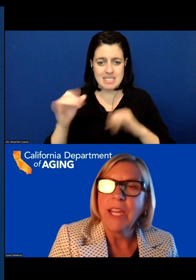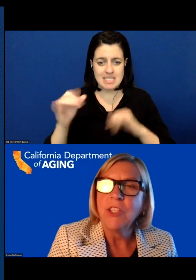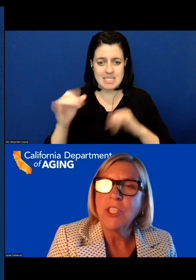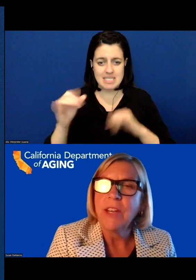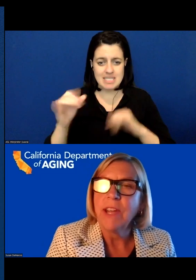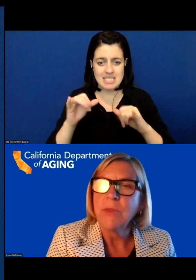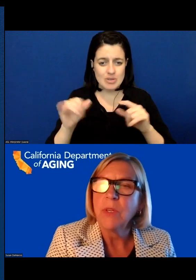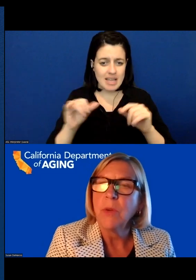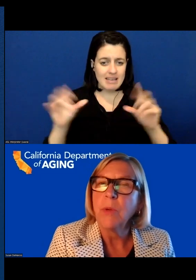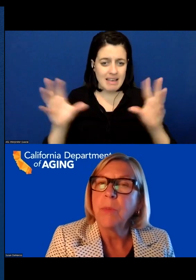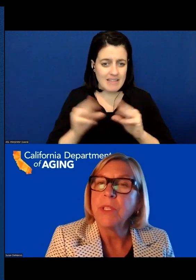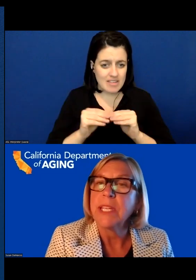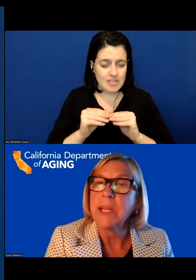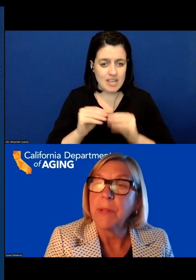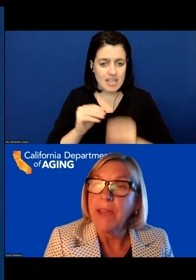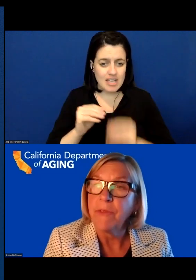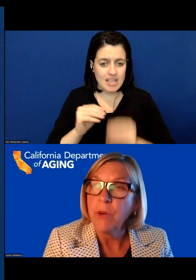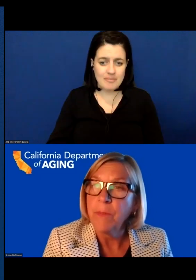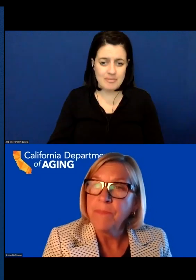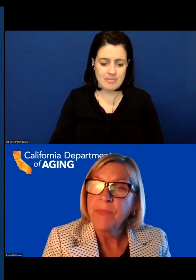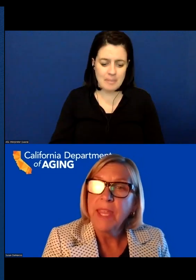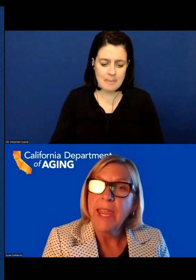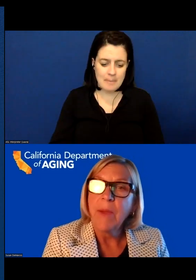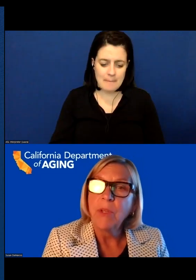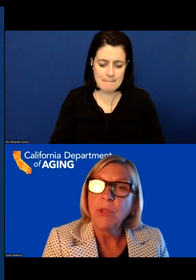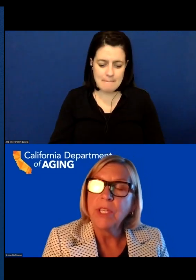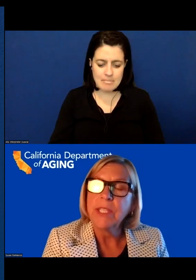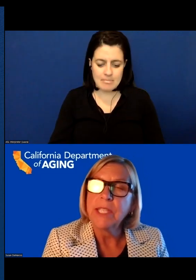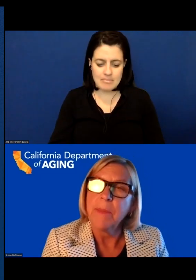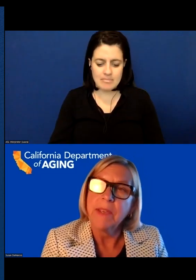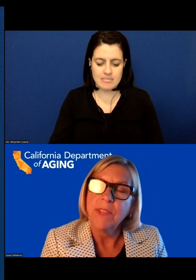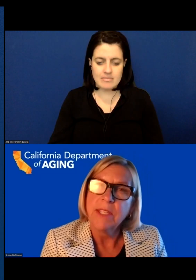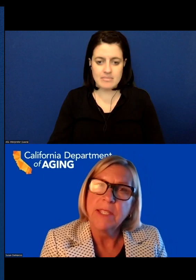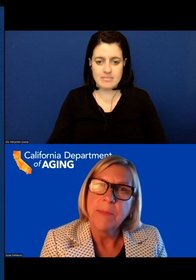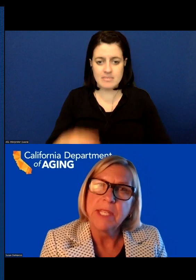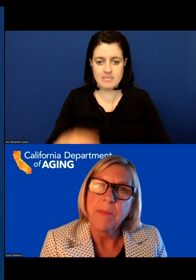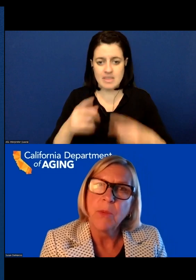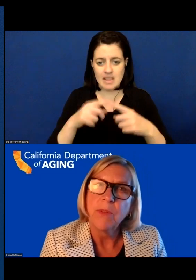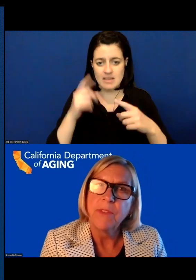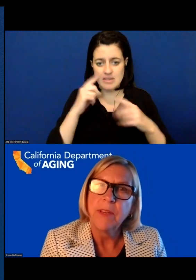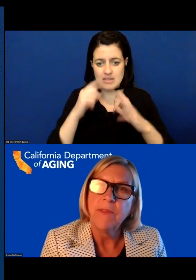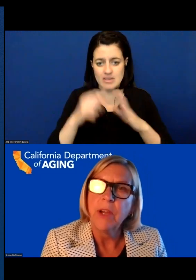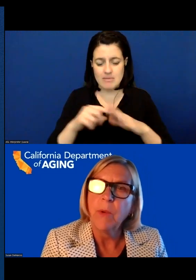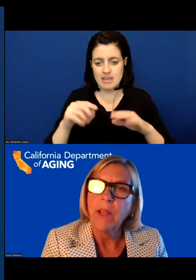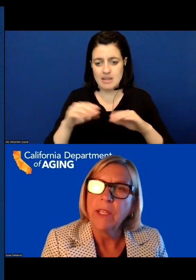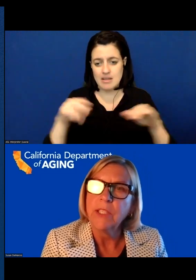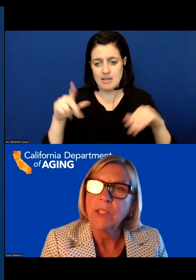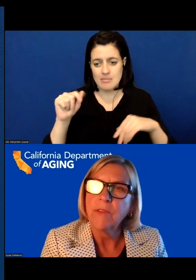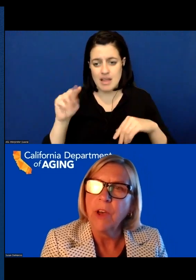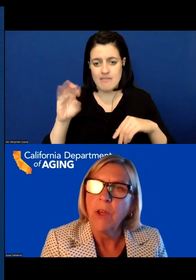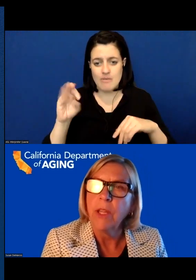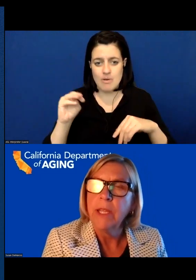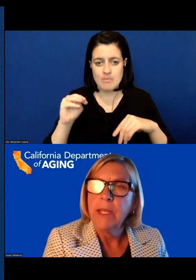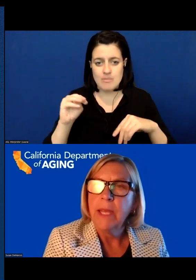where each advisory group would present a platform. And when you look at the timing of this, September would feed very well into